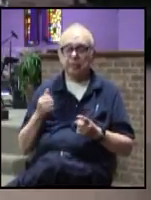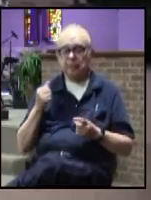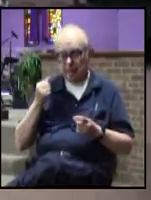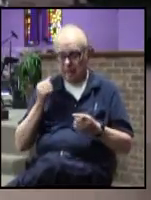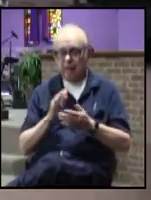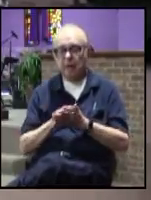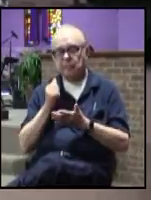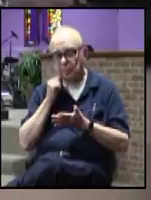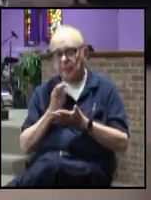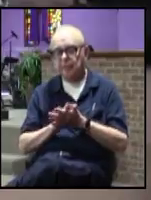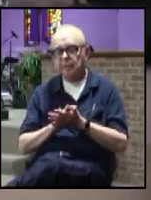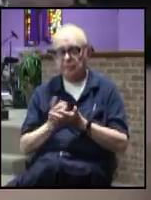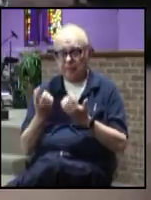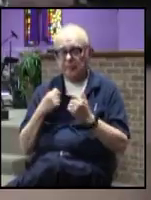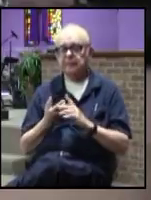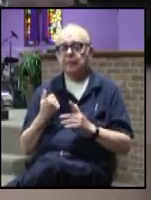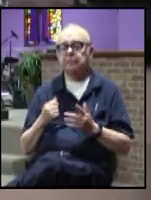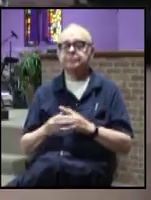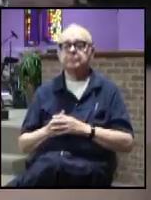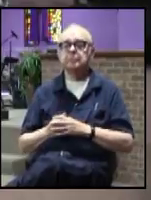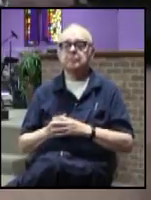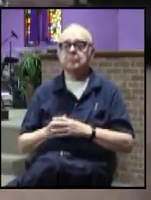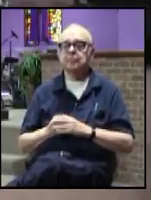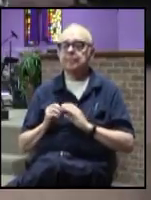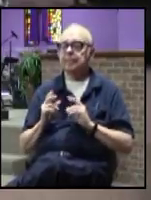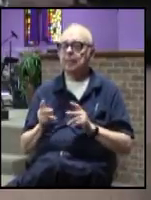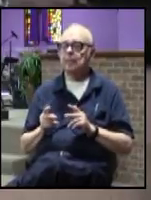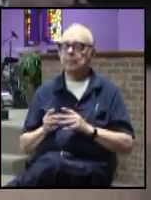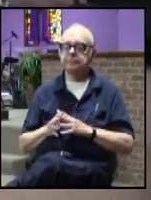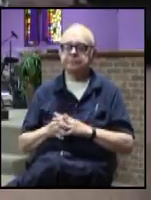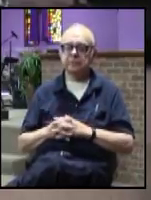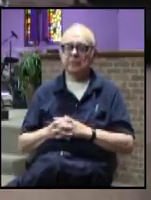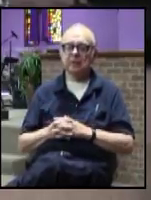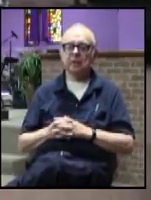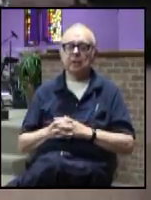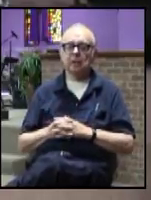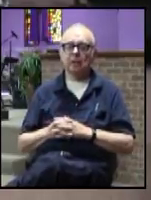from. And that's good, okay?